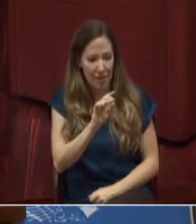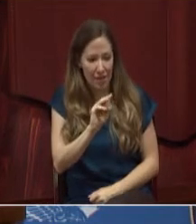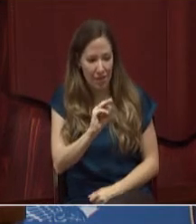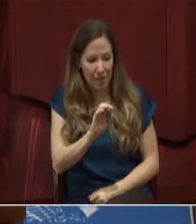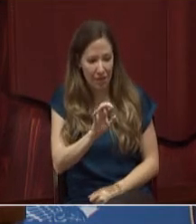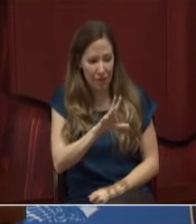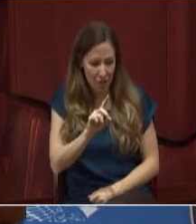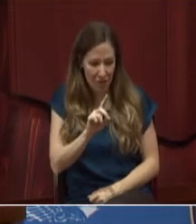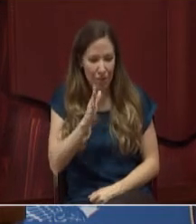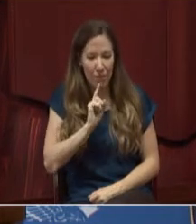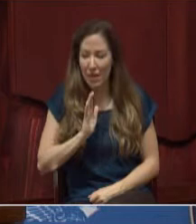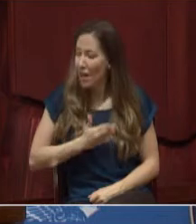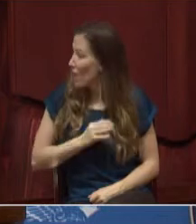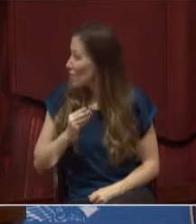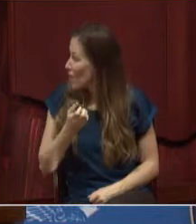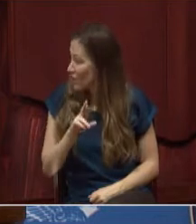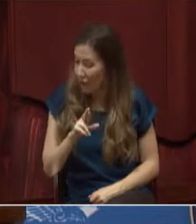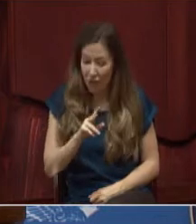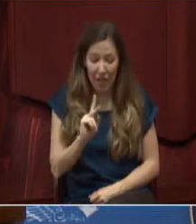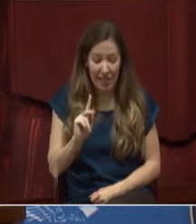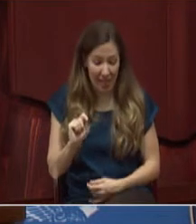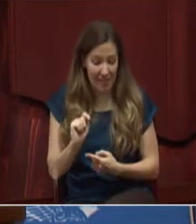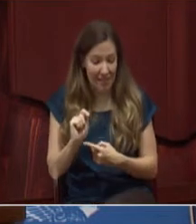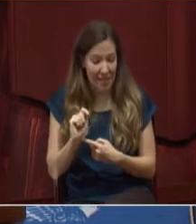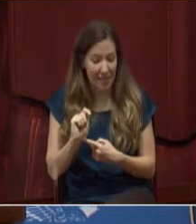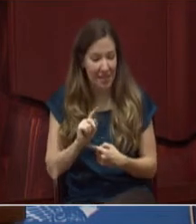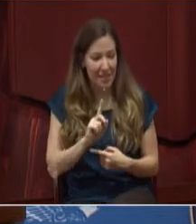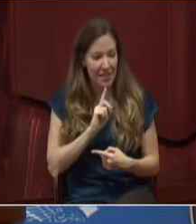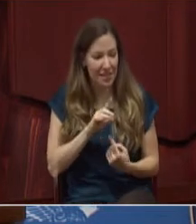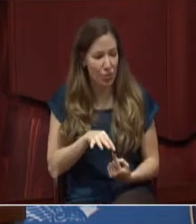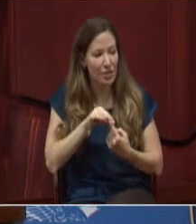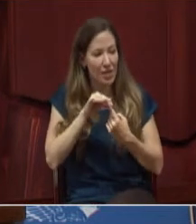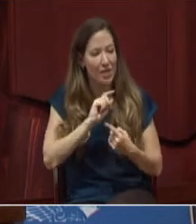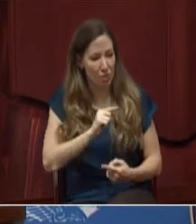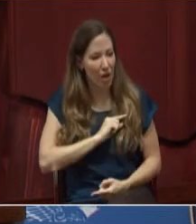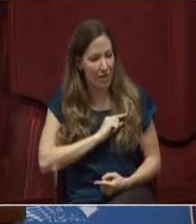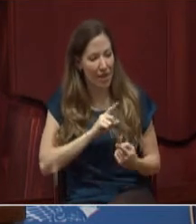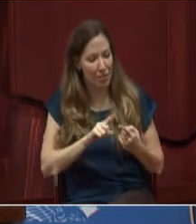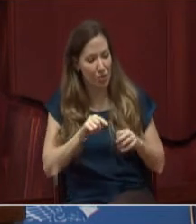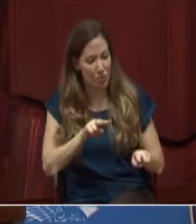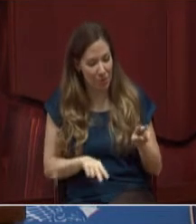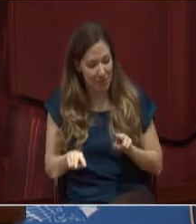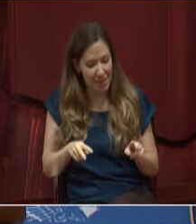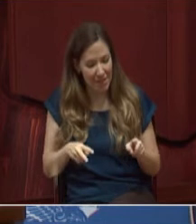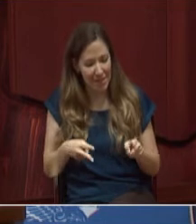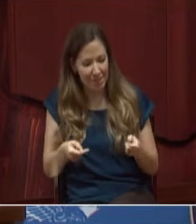going to be our moderator. KT is uniquely qualified to moderate